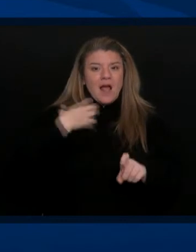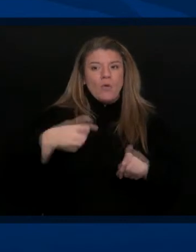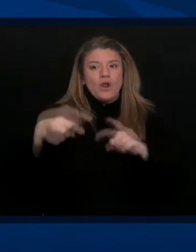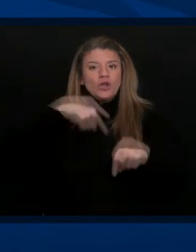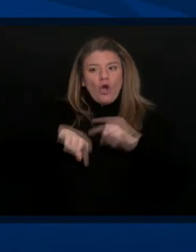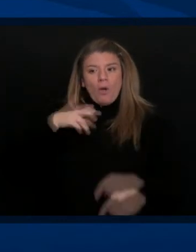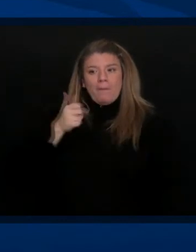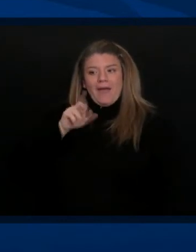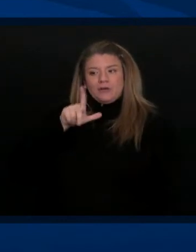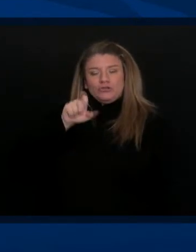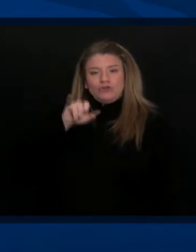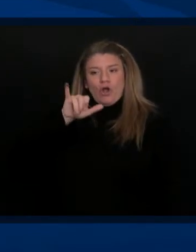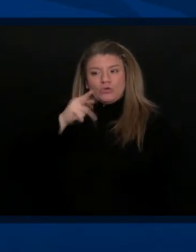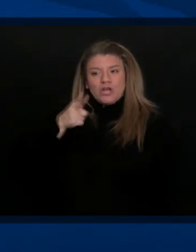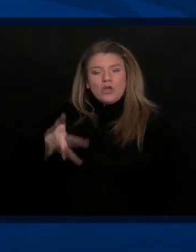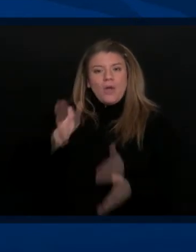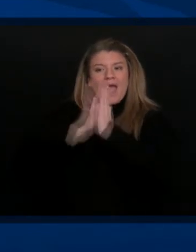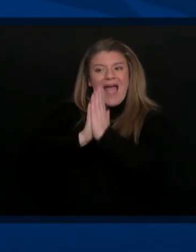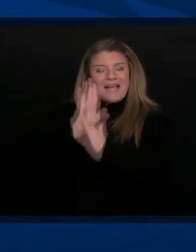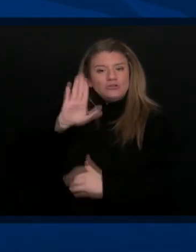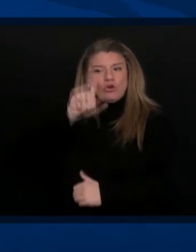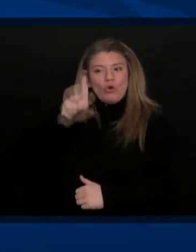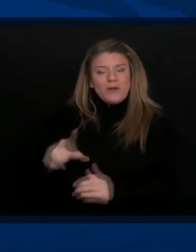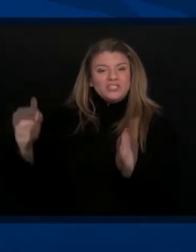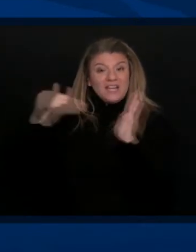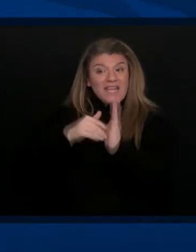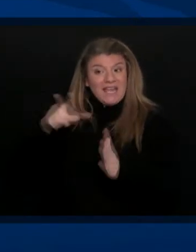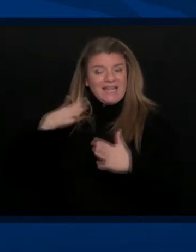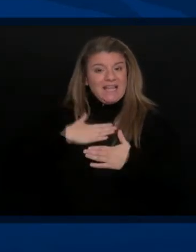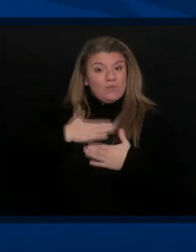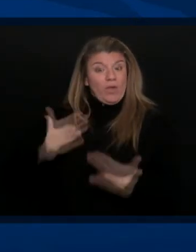if you want to ask your question again, Scott is willing to take the question.